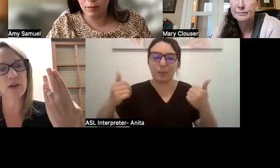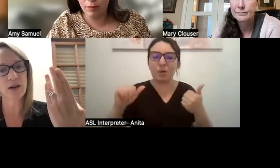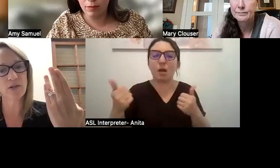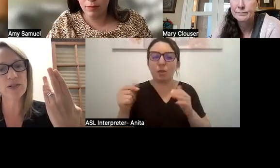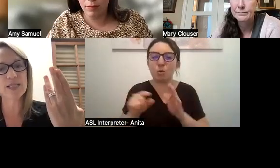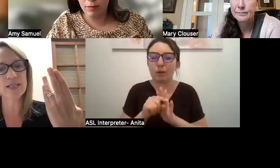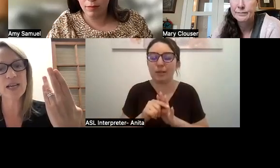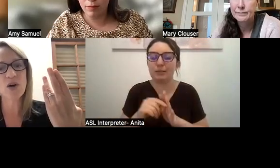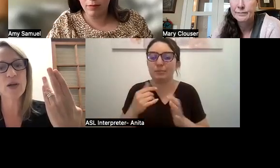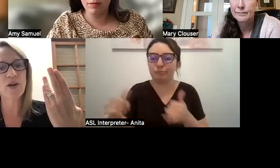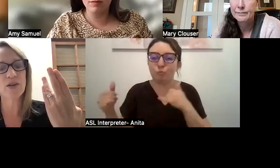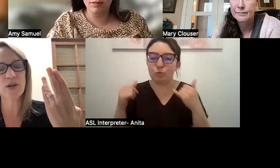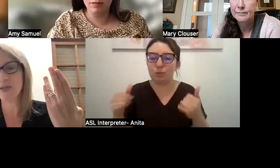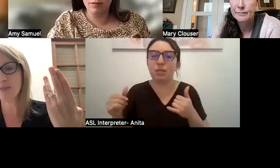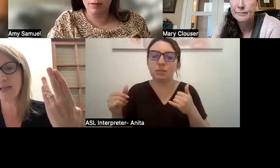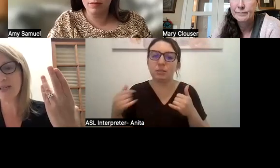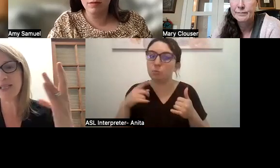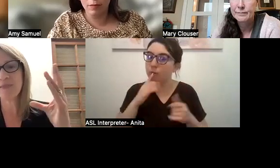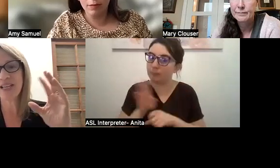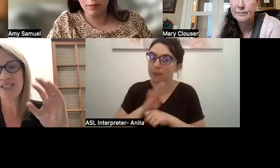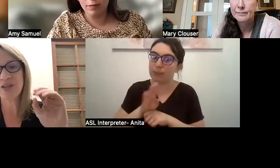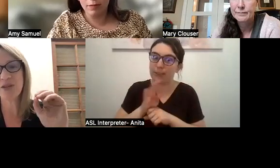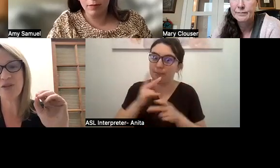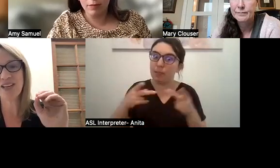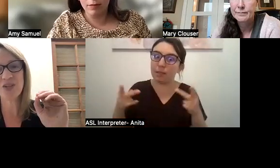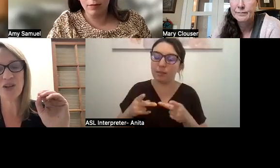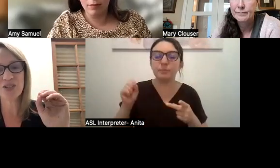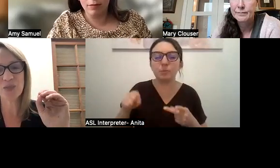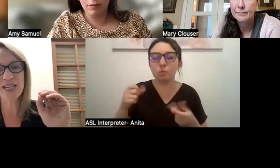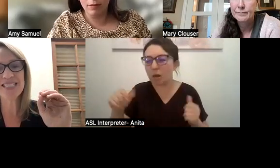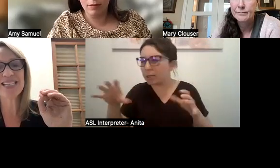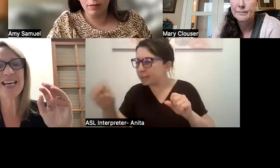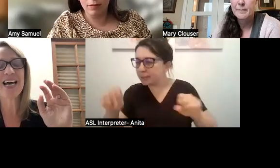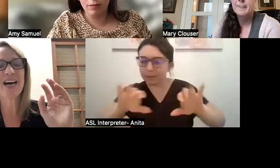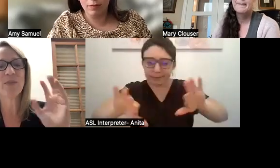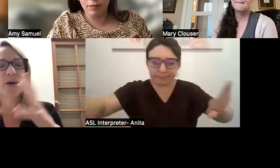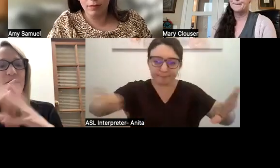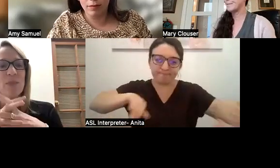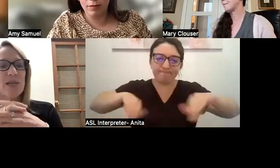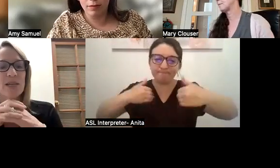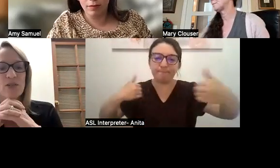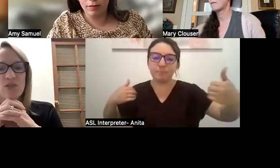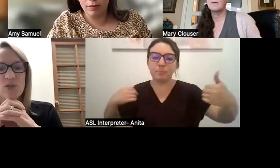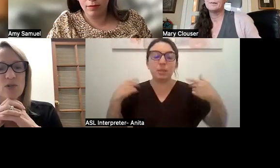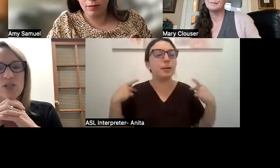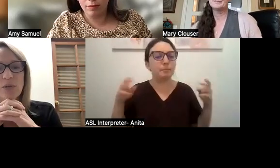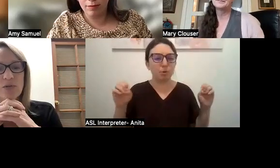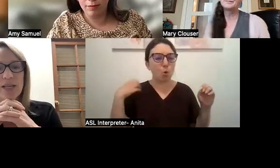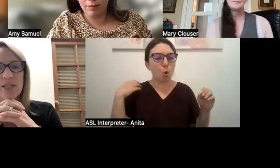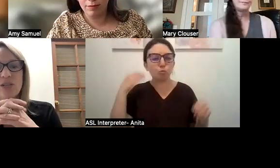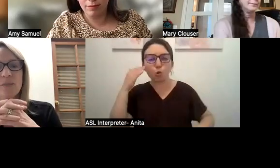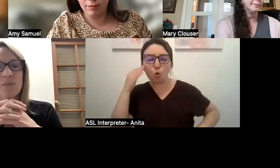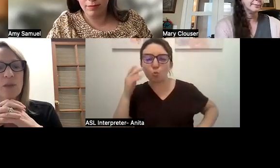having a recess. We are a very busy place, and so we utilize all our space. But our PE coaches do a great job